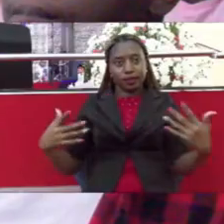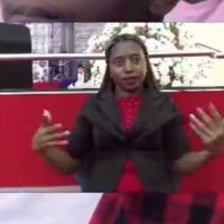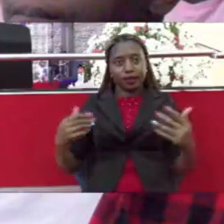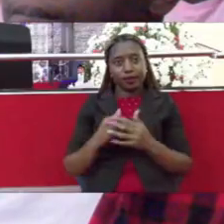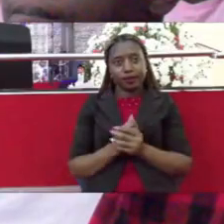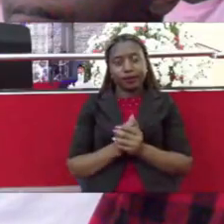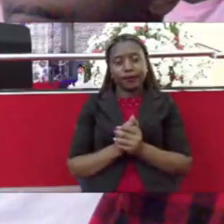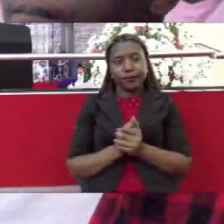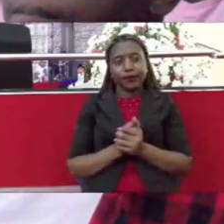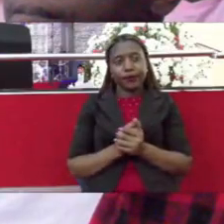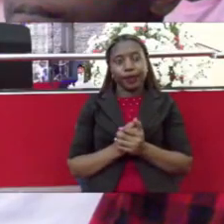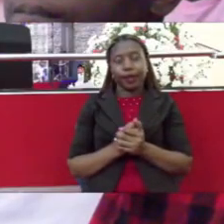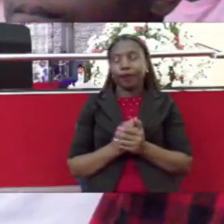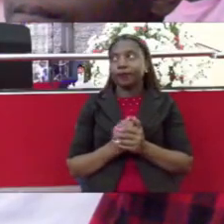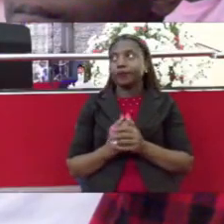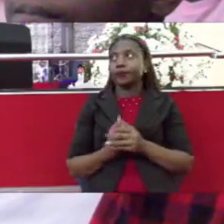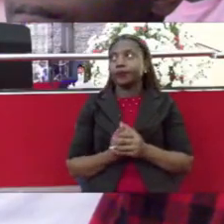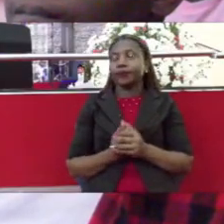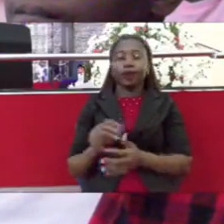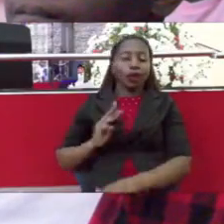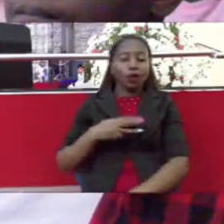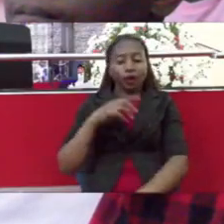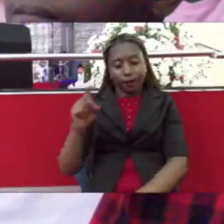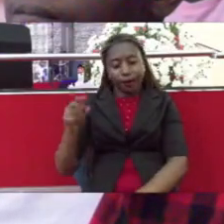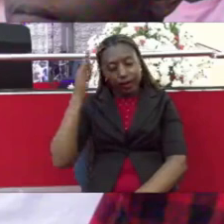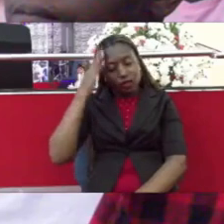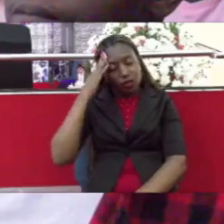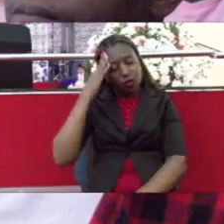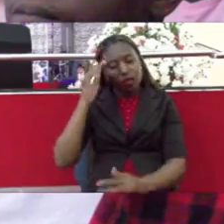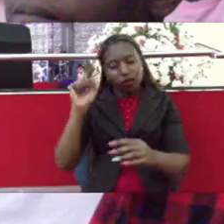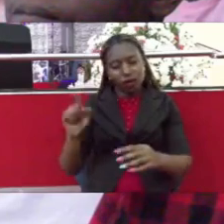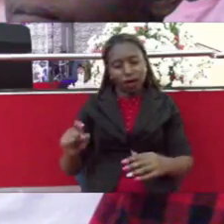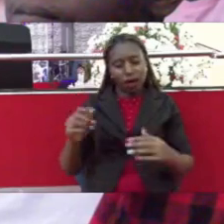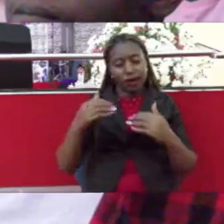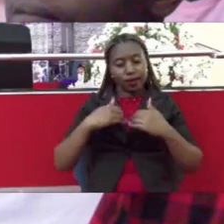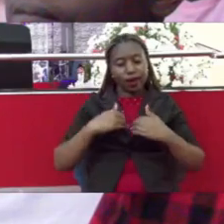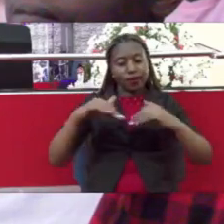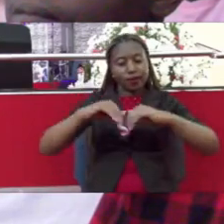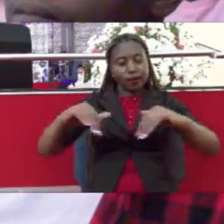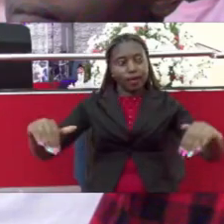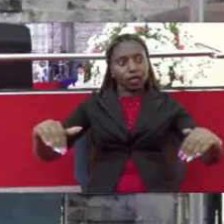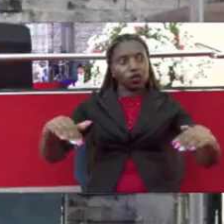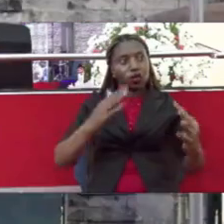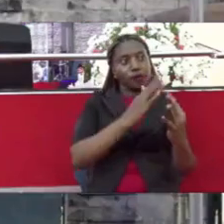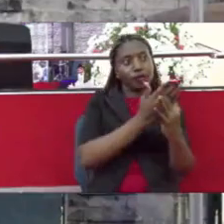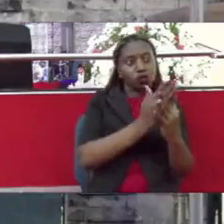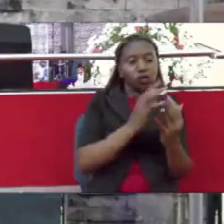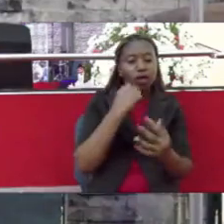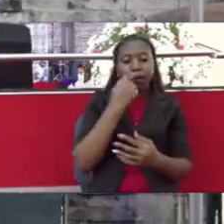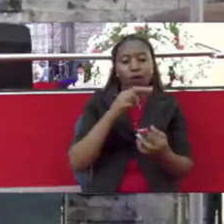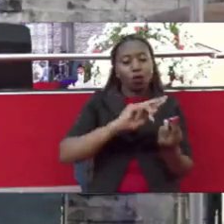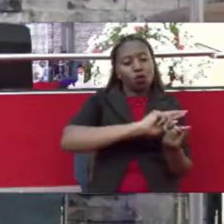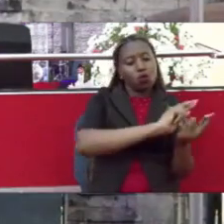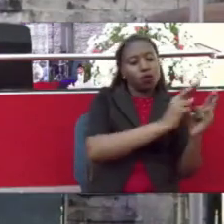kutupilia mbali ile ambayo ni nyepesi. We need to know that there will be a separation between those who are truly repentant. Lazima tujue kwamba pata kuwepo